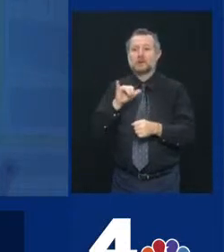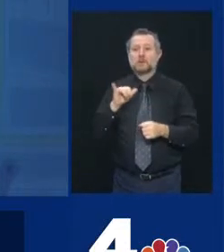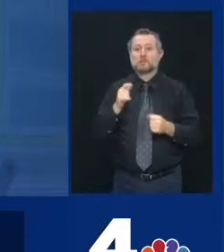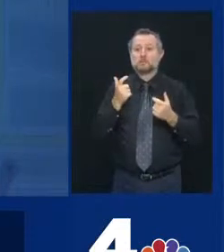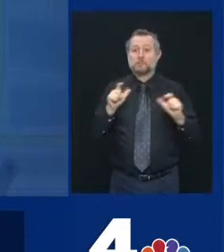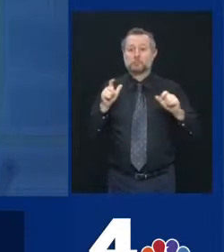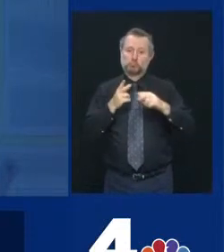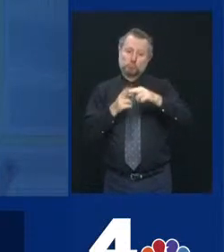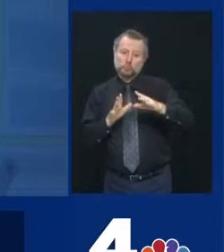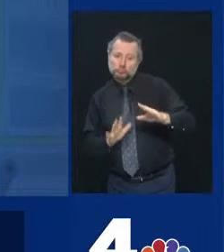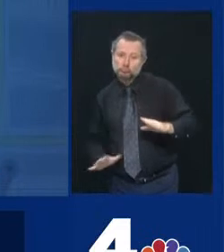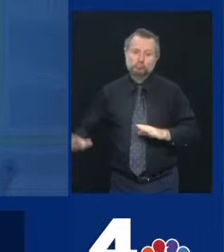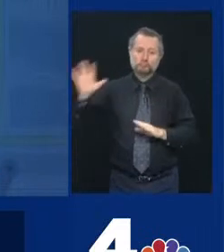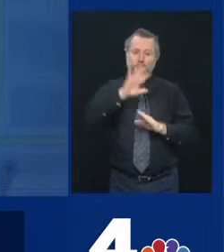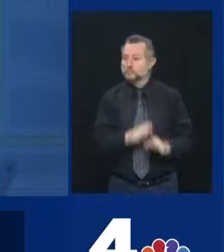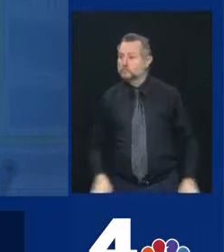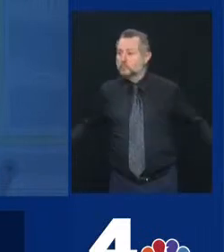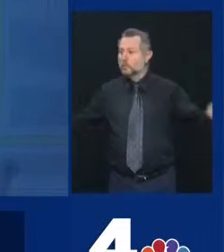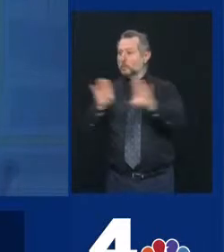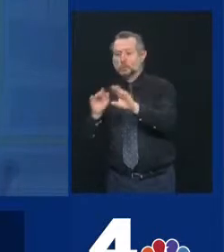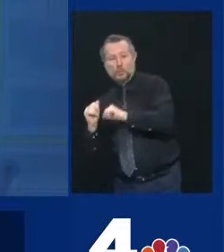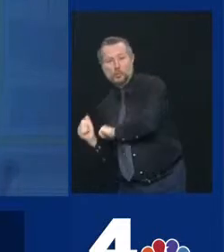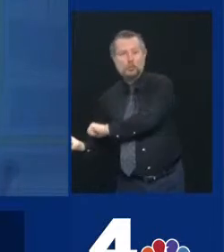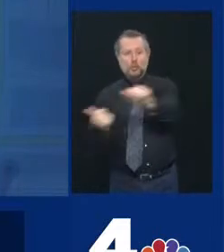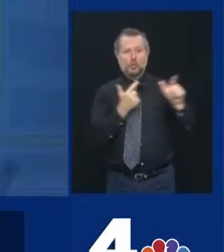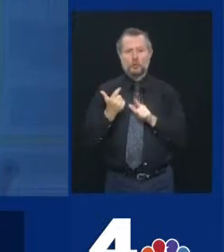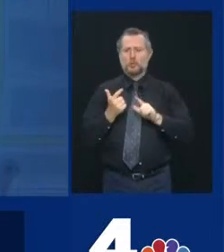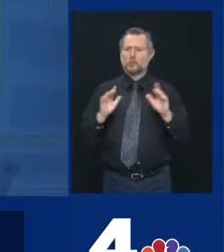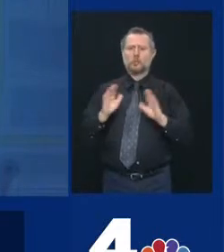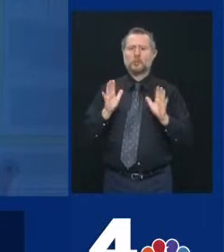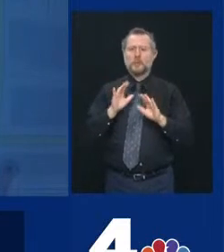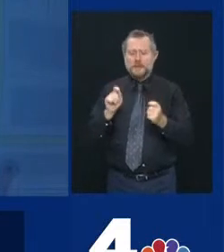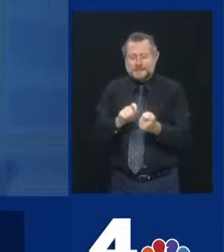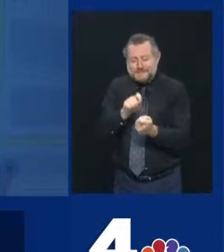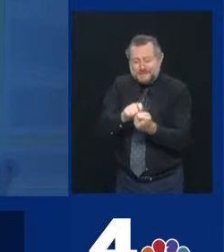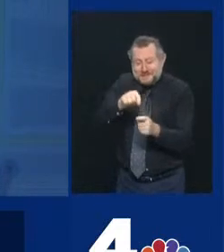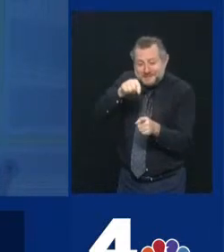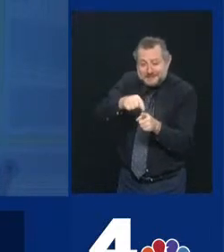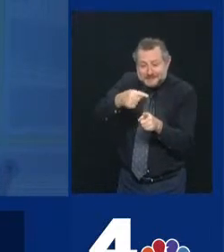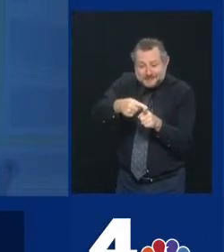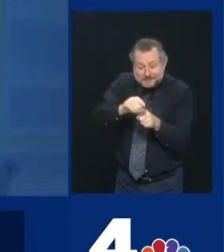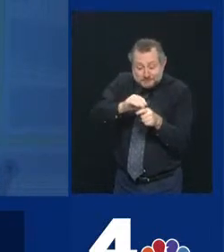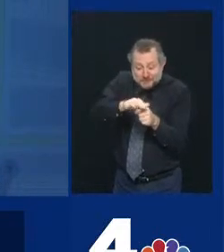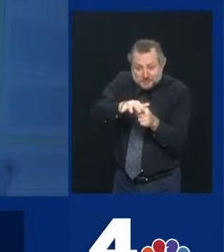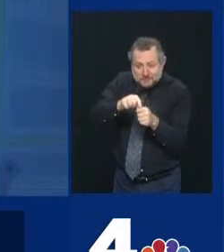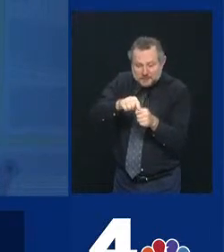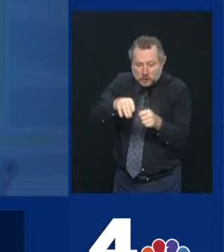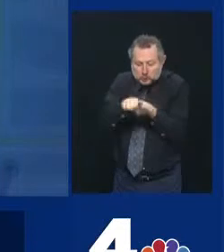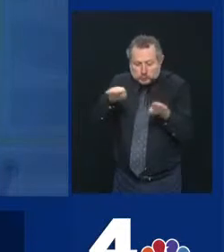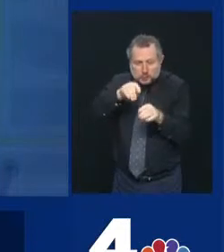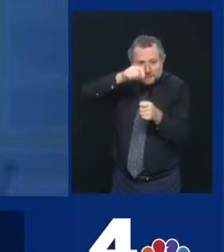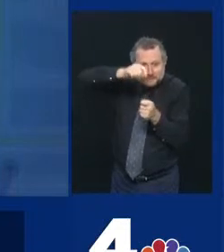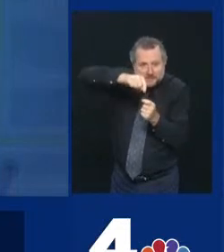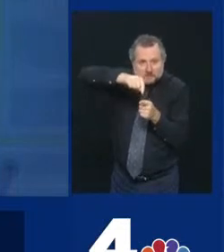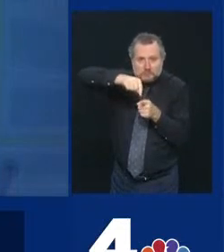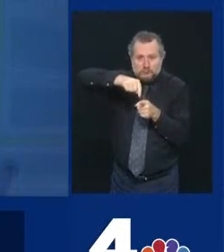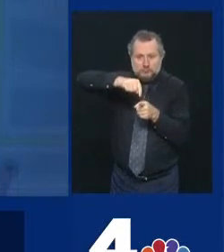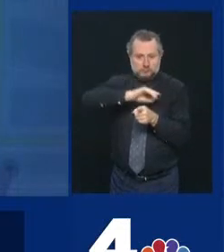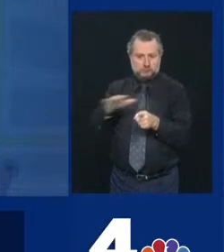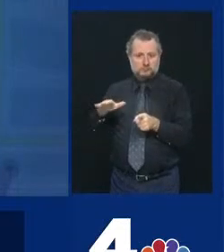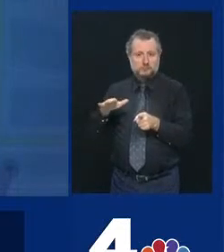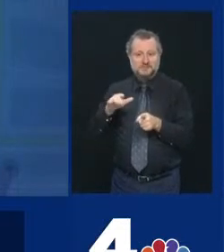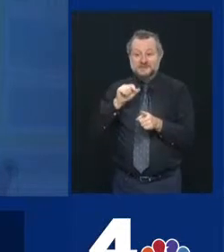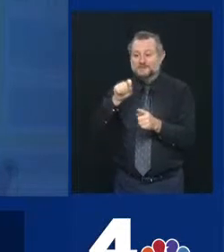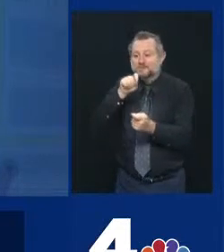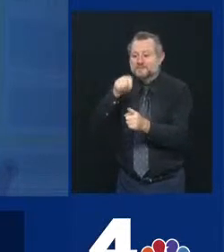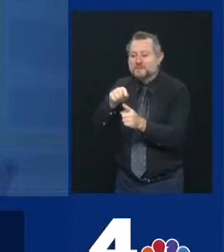all of New York City. It's this part of Brooklyn, it's this part of Queens, this part of the